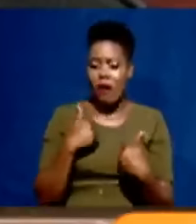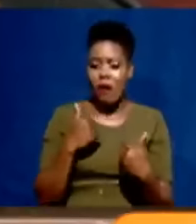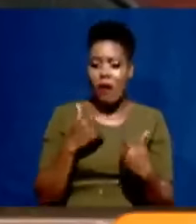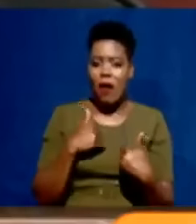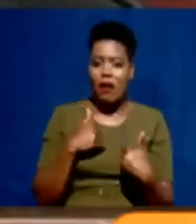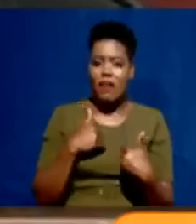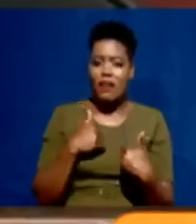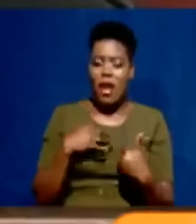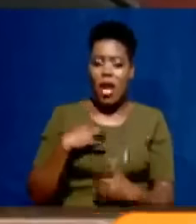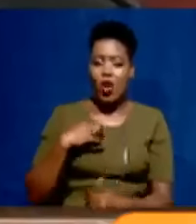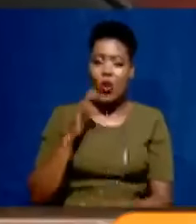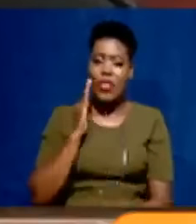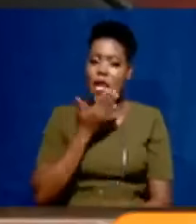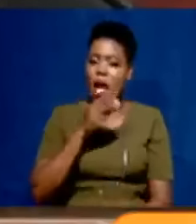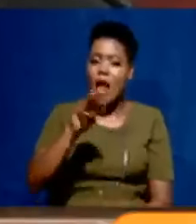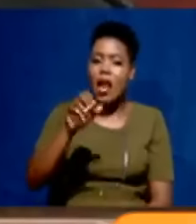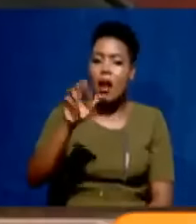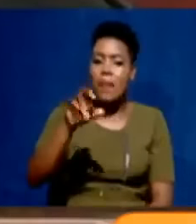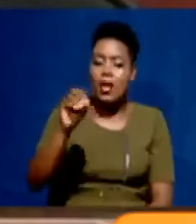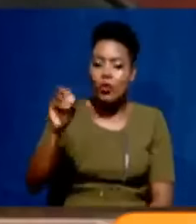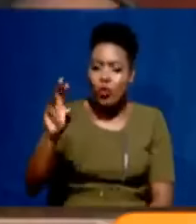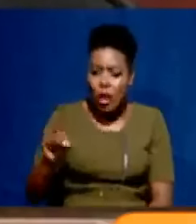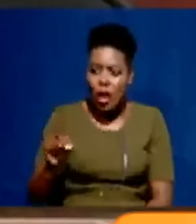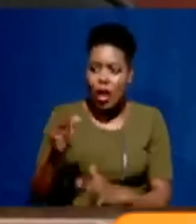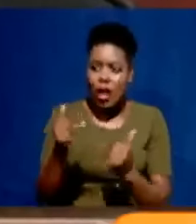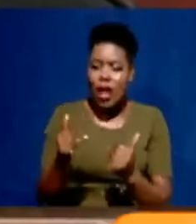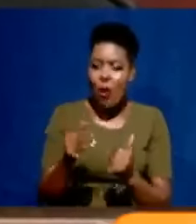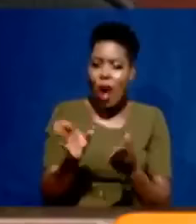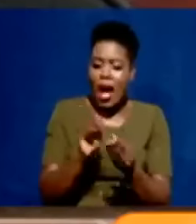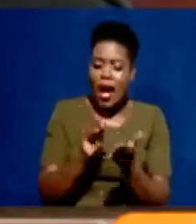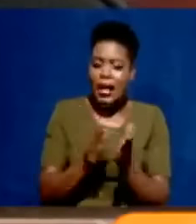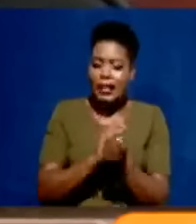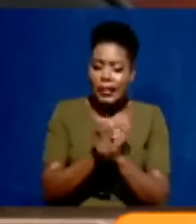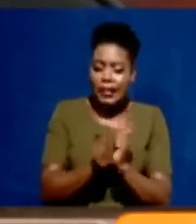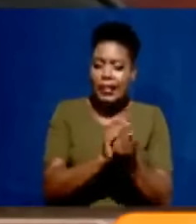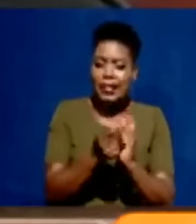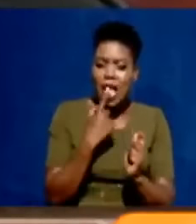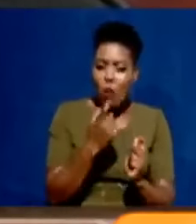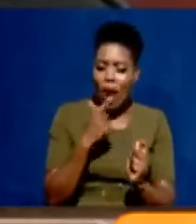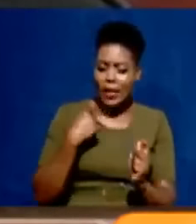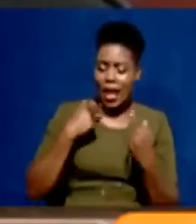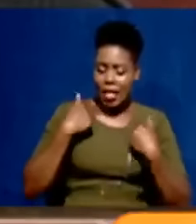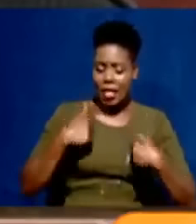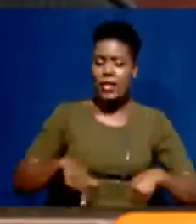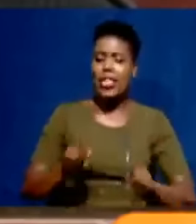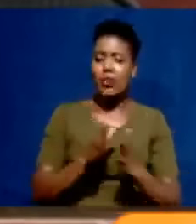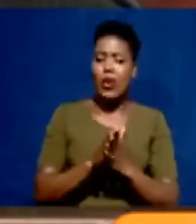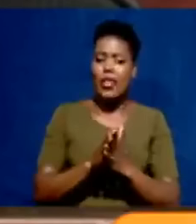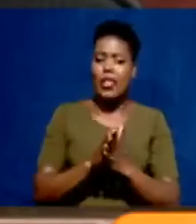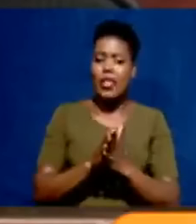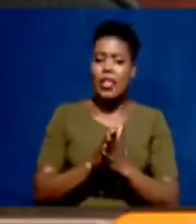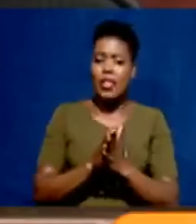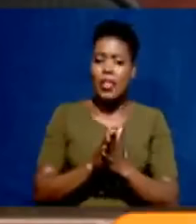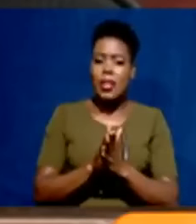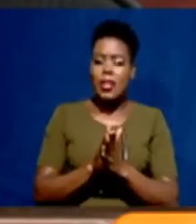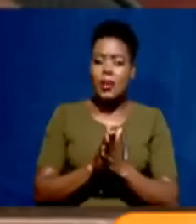So a lot of questions was on white kanzu and the brown shirt. No question